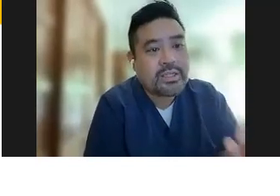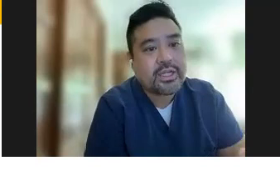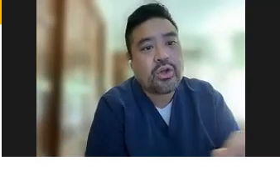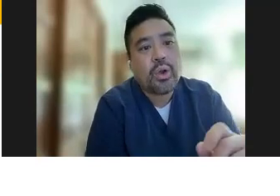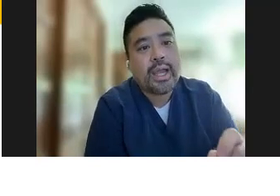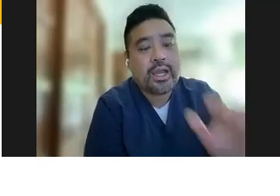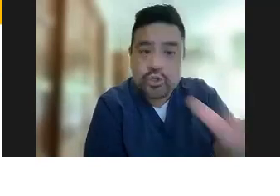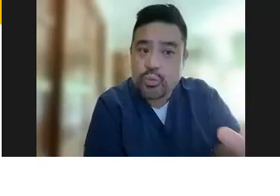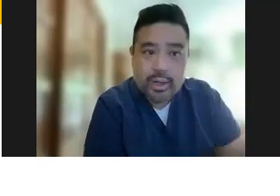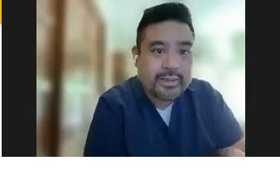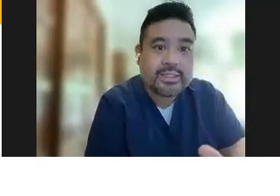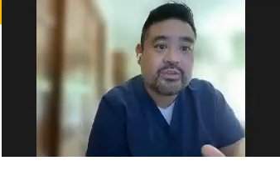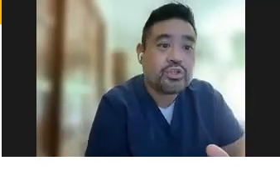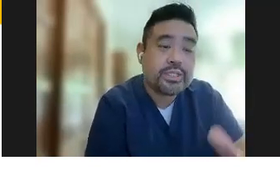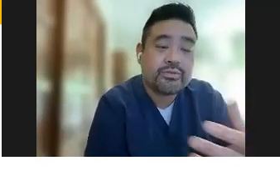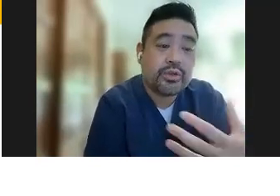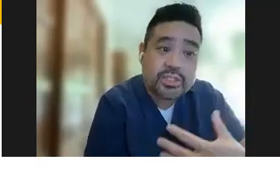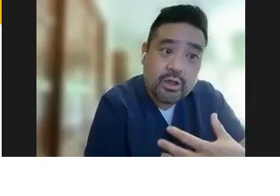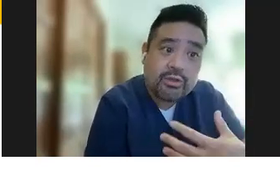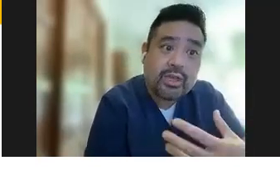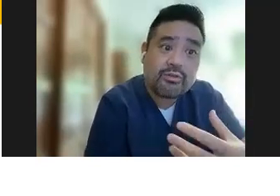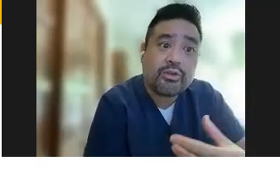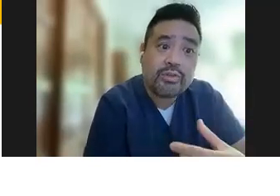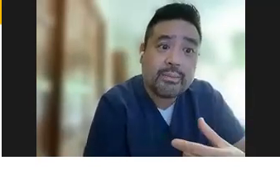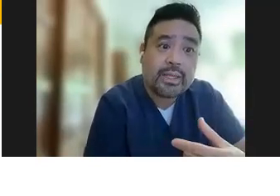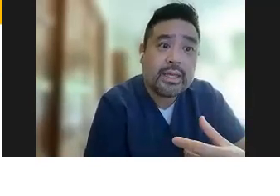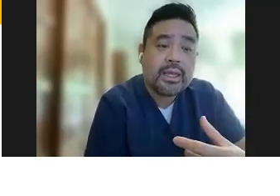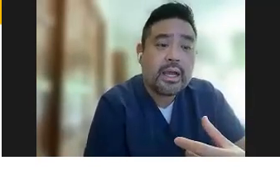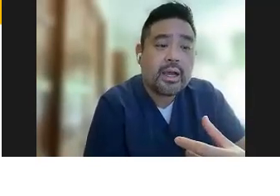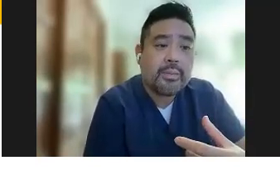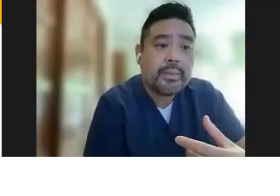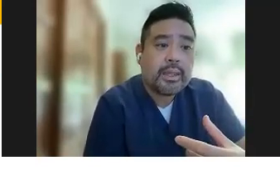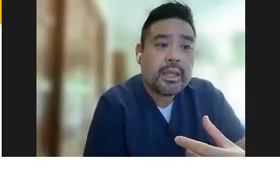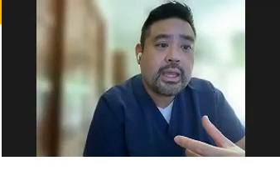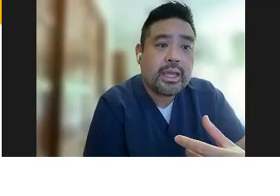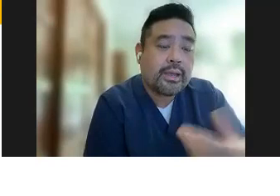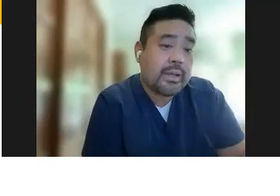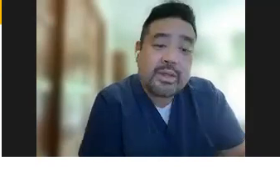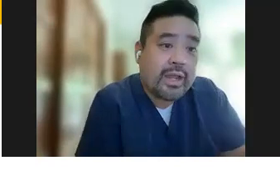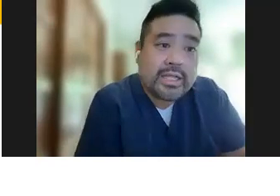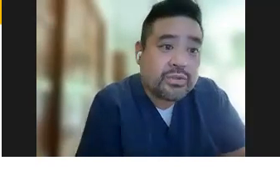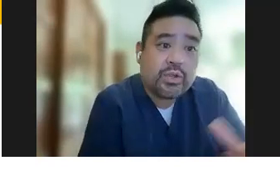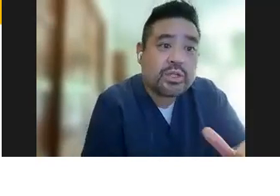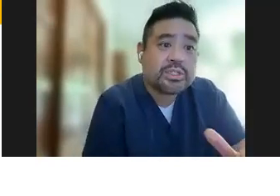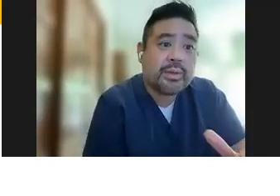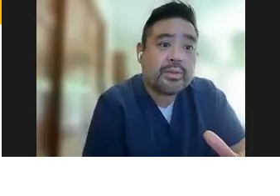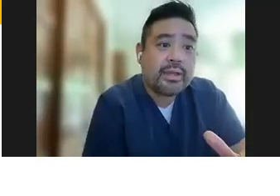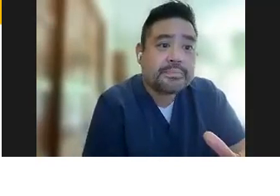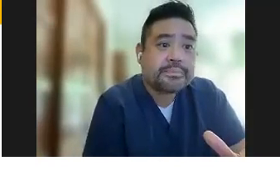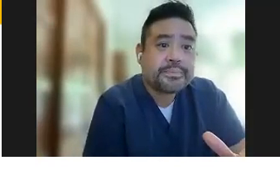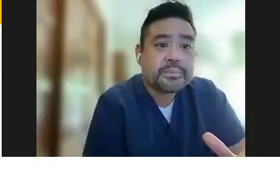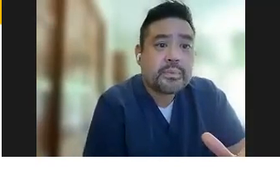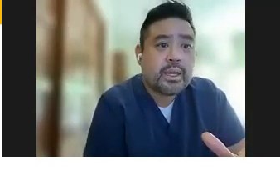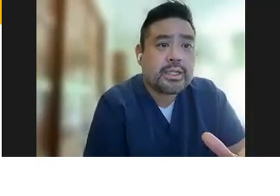to really acknowledge that, you know, I know you want to make the safest choice for yourself and for your family. And I'm here to answer any questions about